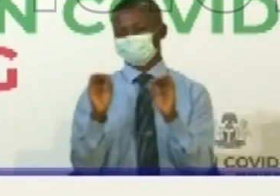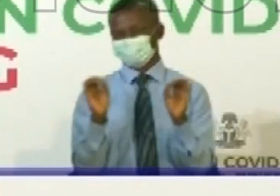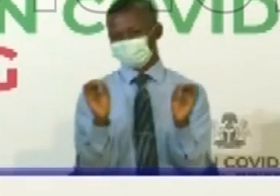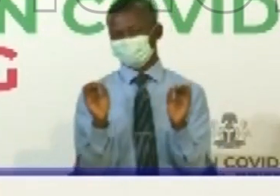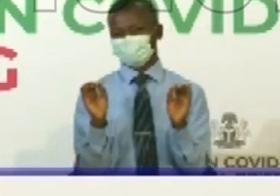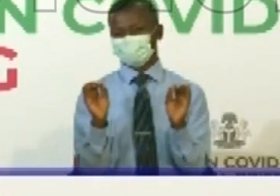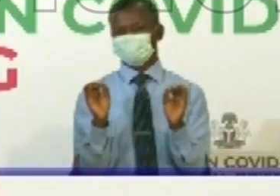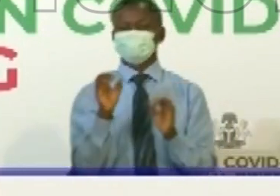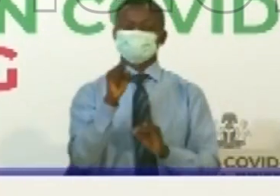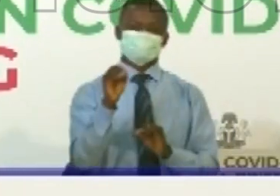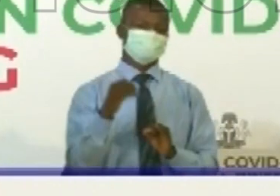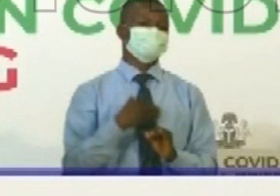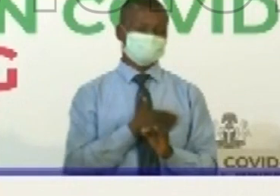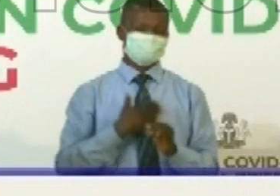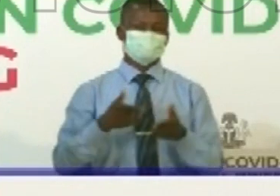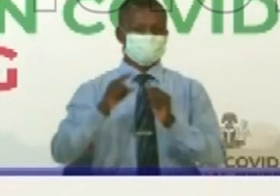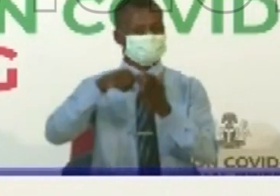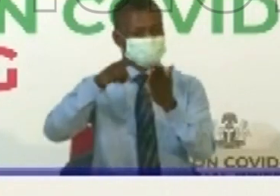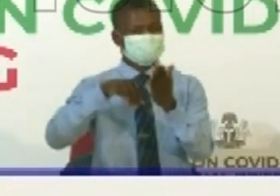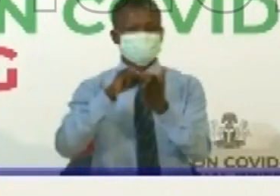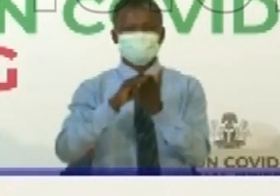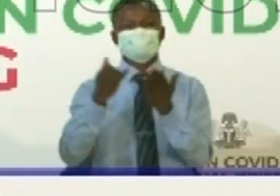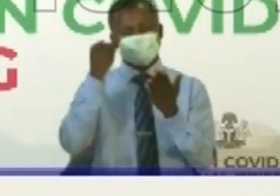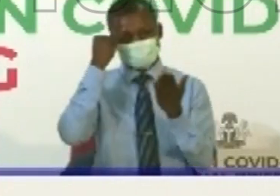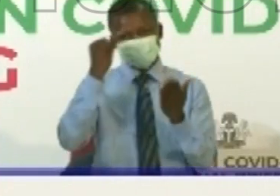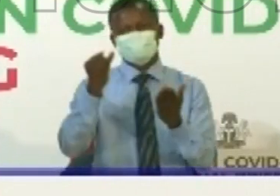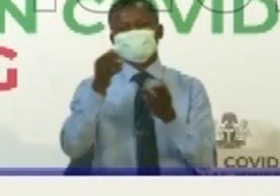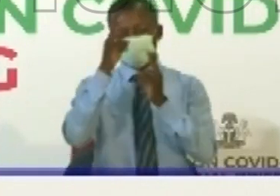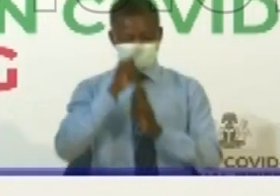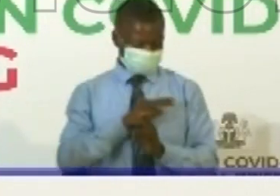So we needed to correct that, and I think the Honorable Minister and myself,